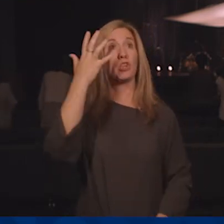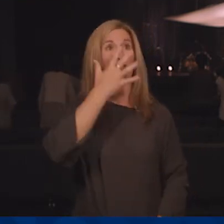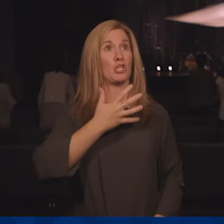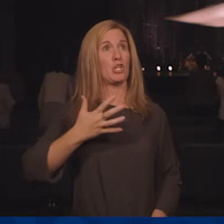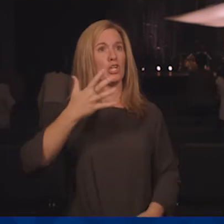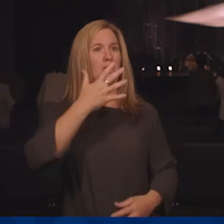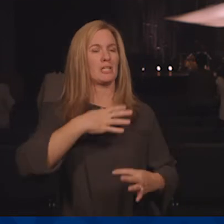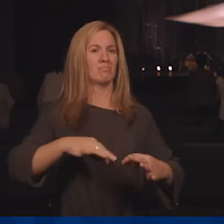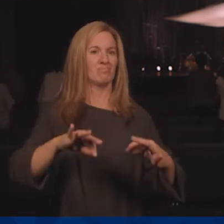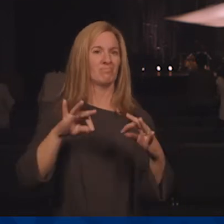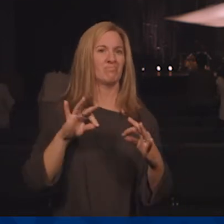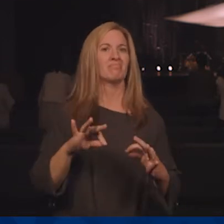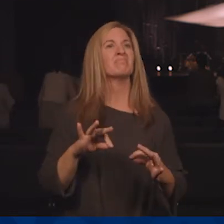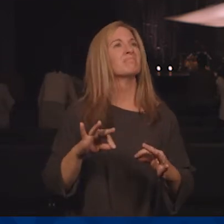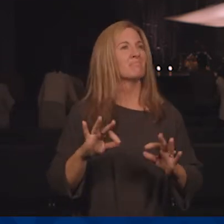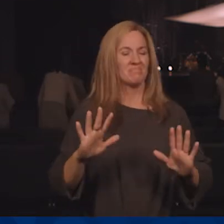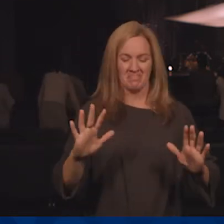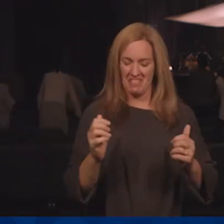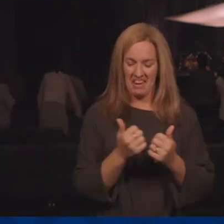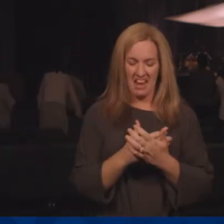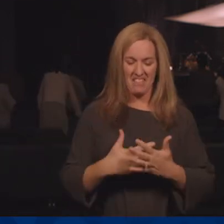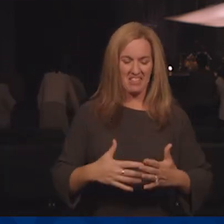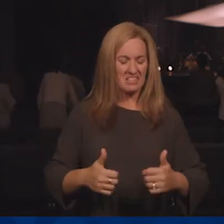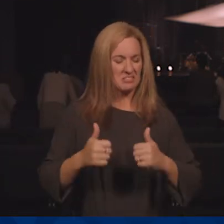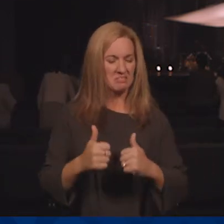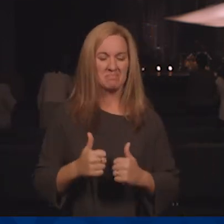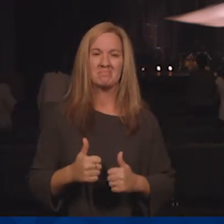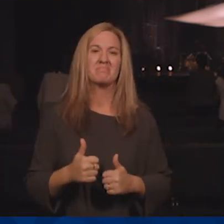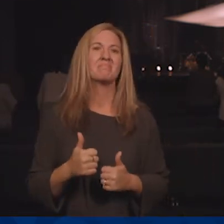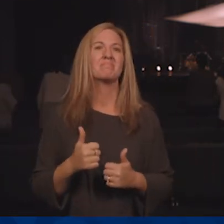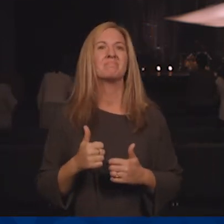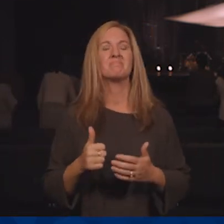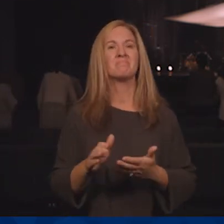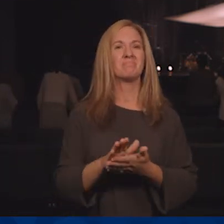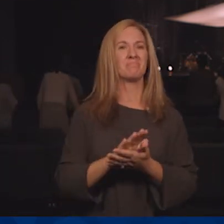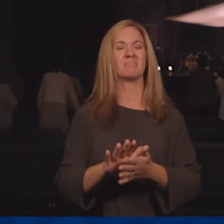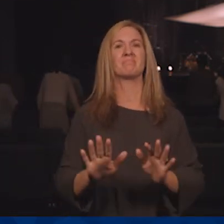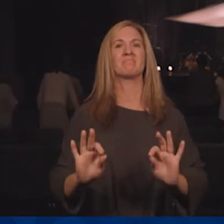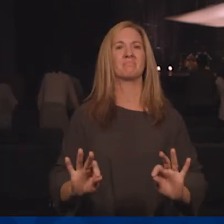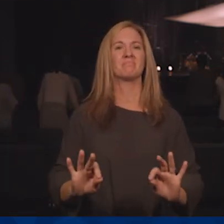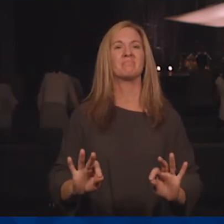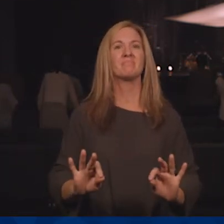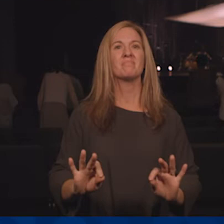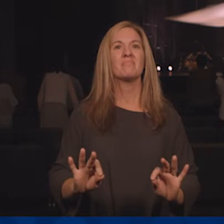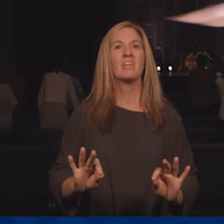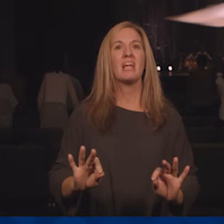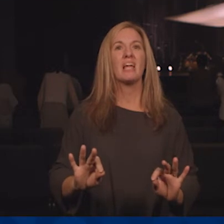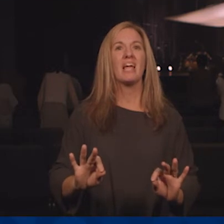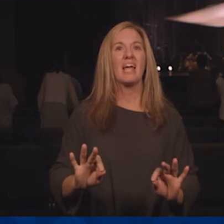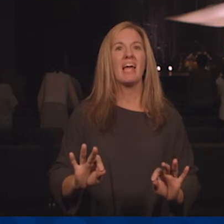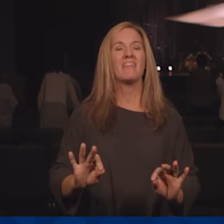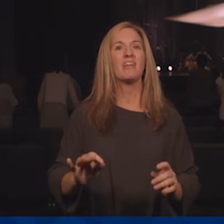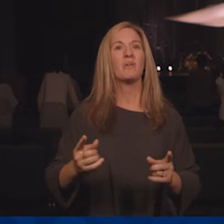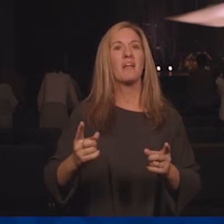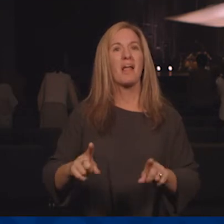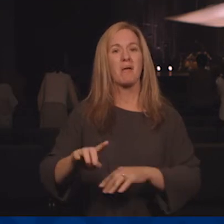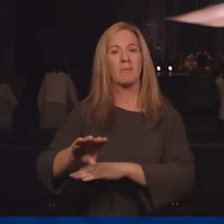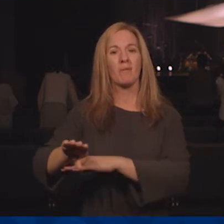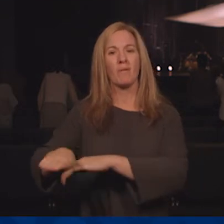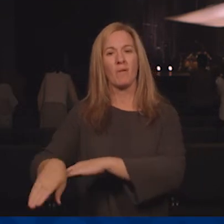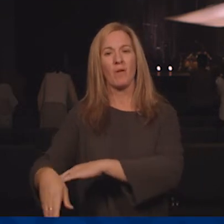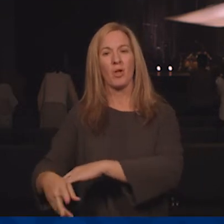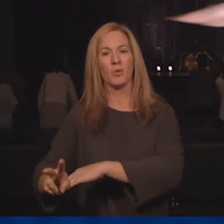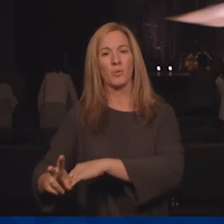You can look like you've got everything solid. And you can wake up at 2 a.m. and think to